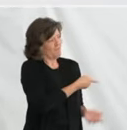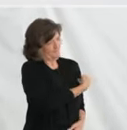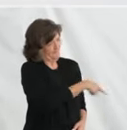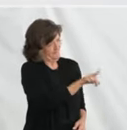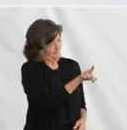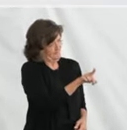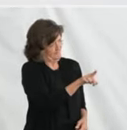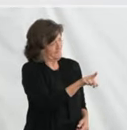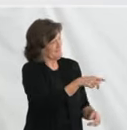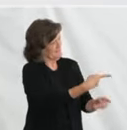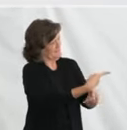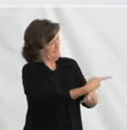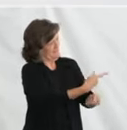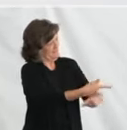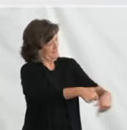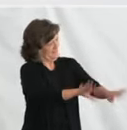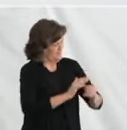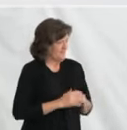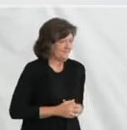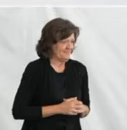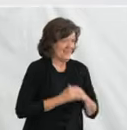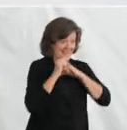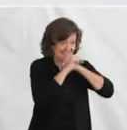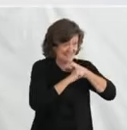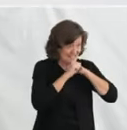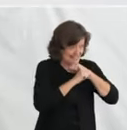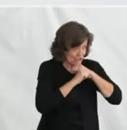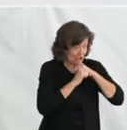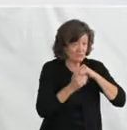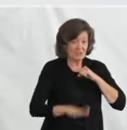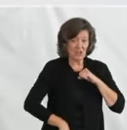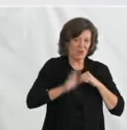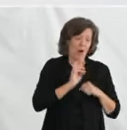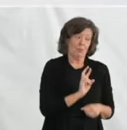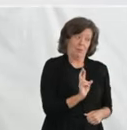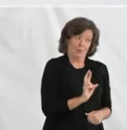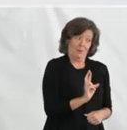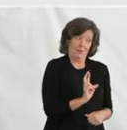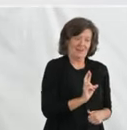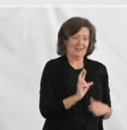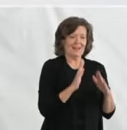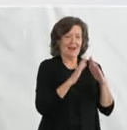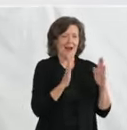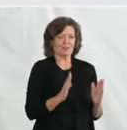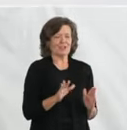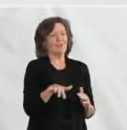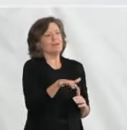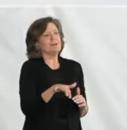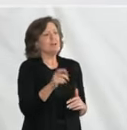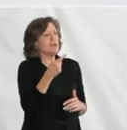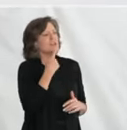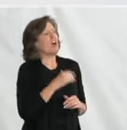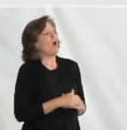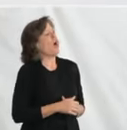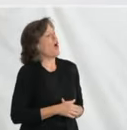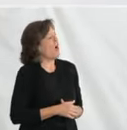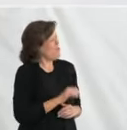And Skeeter, who had grown up in a predominantly Republican household, said, so that's how Jimmy Carter got elected